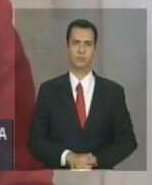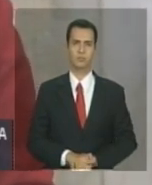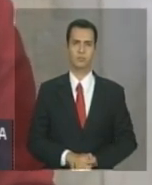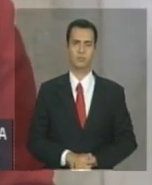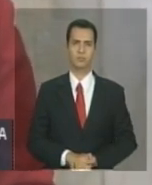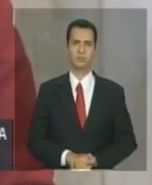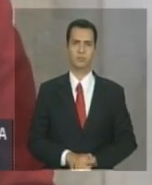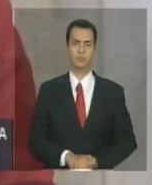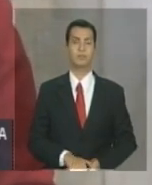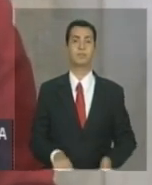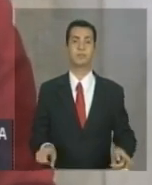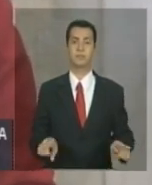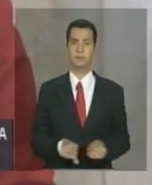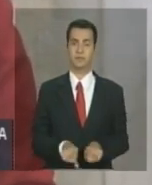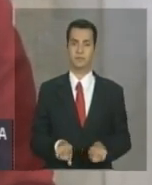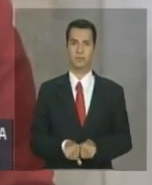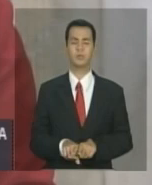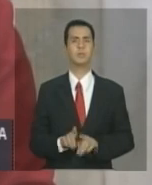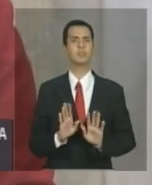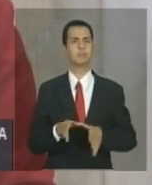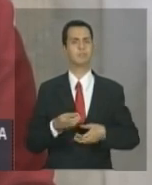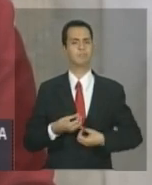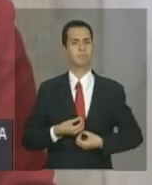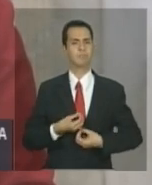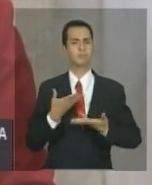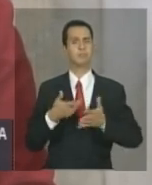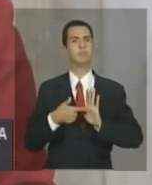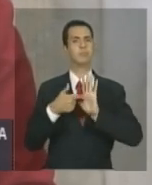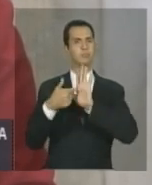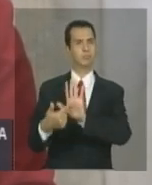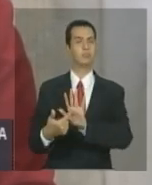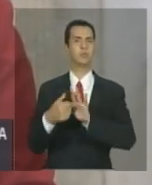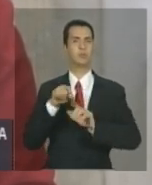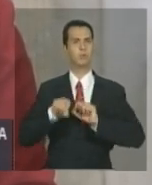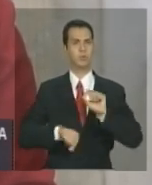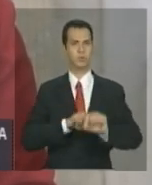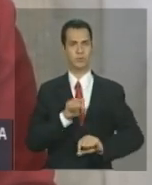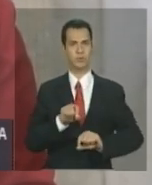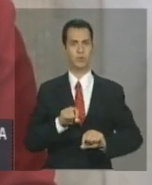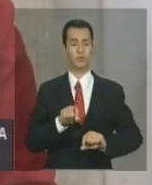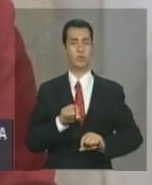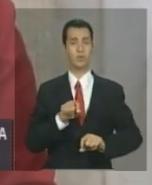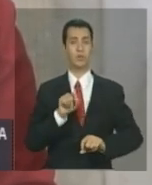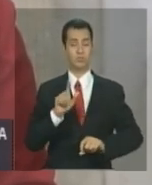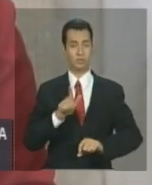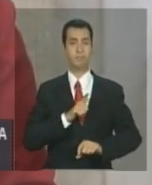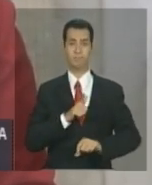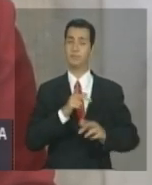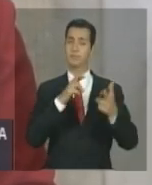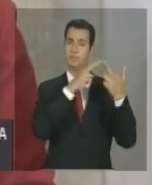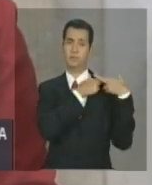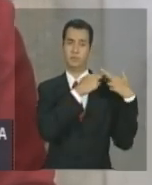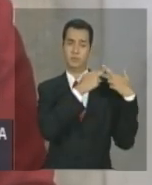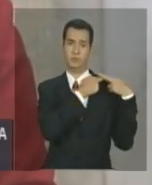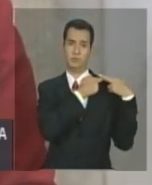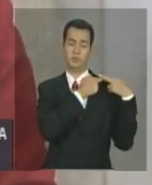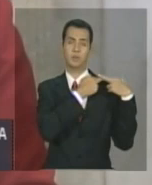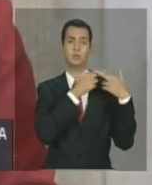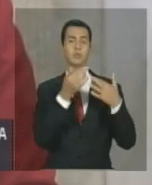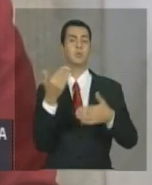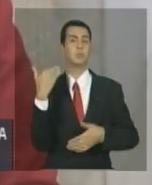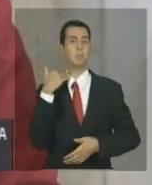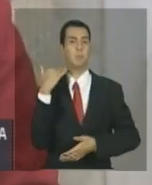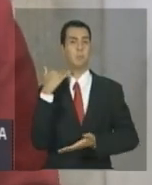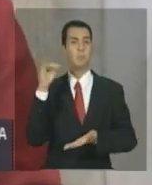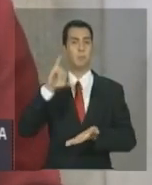também manifestamos que reconhecemos o papel dos bancos centrais, especialmente